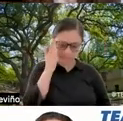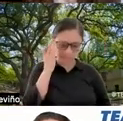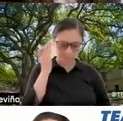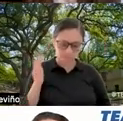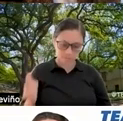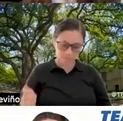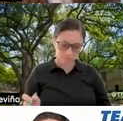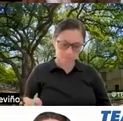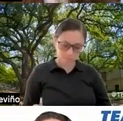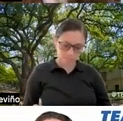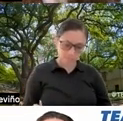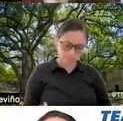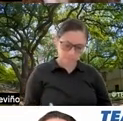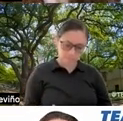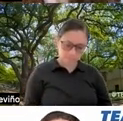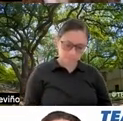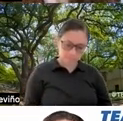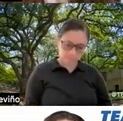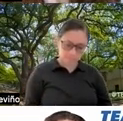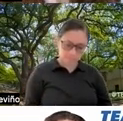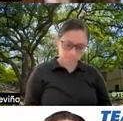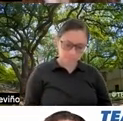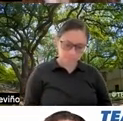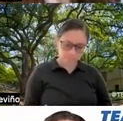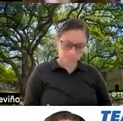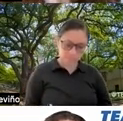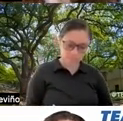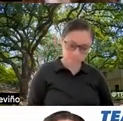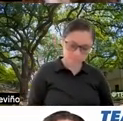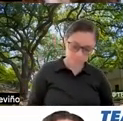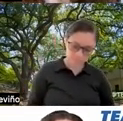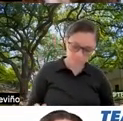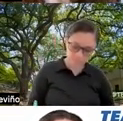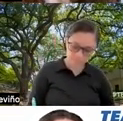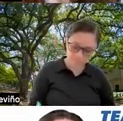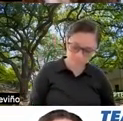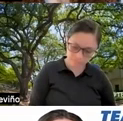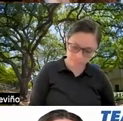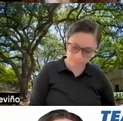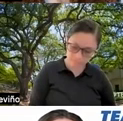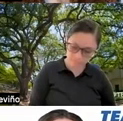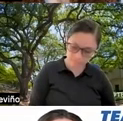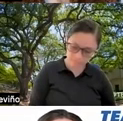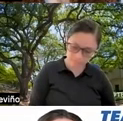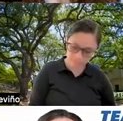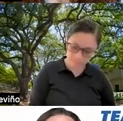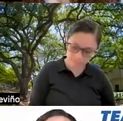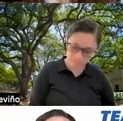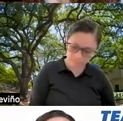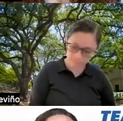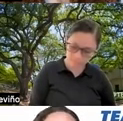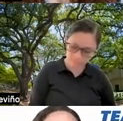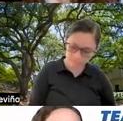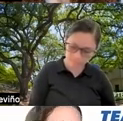All right. Good morning, everyone. It is 8:34, and the Texas Early Learning Council